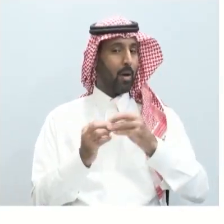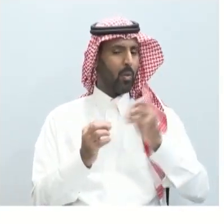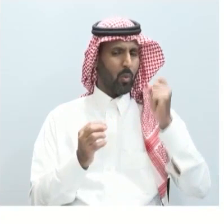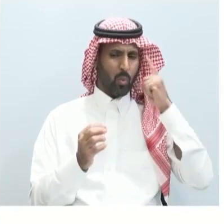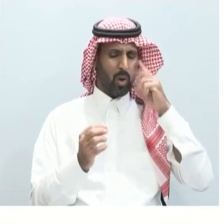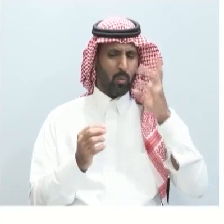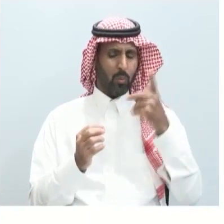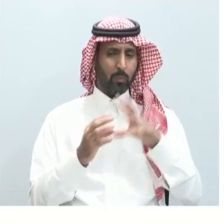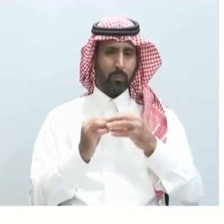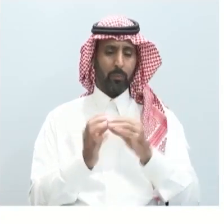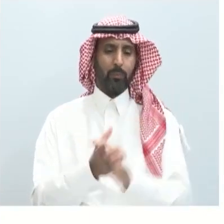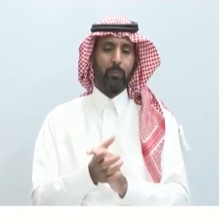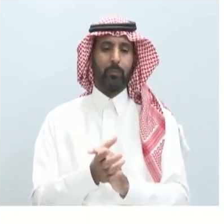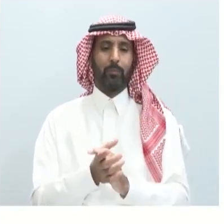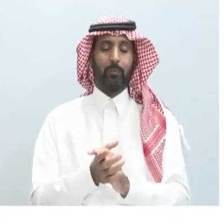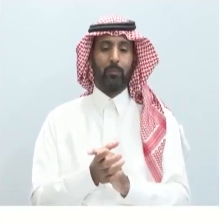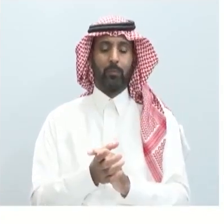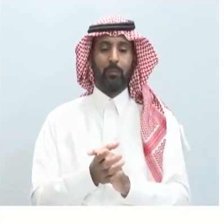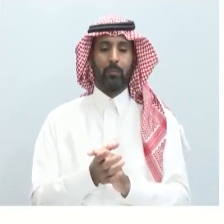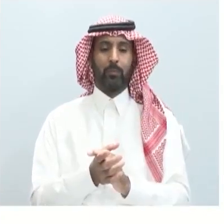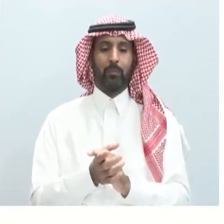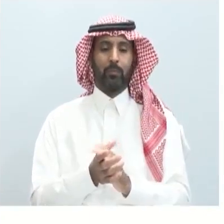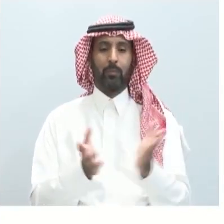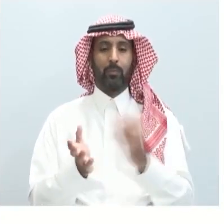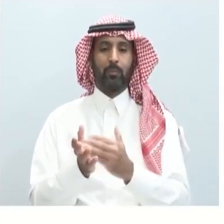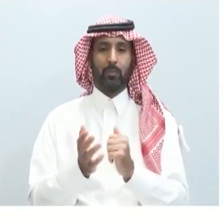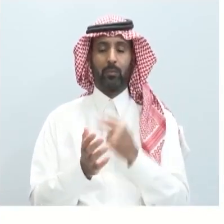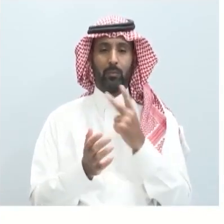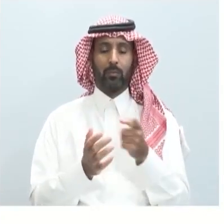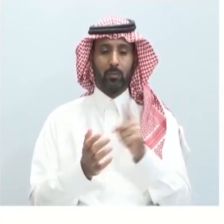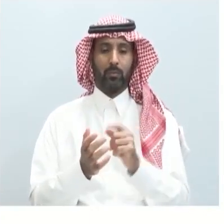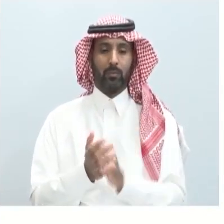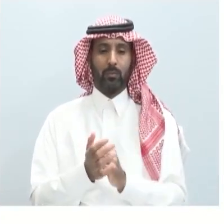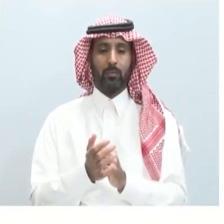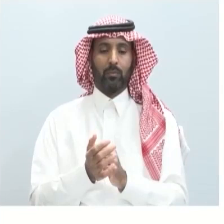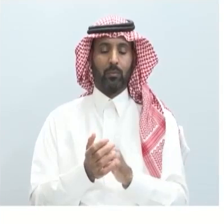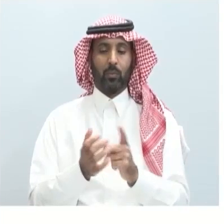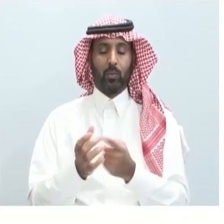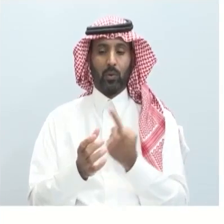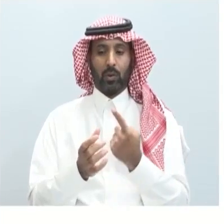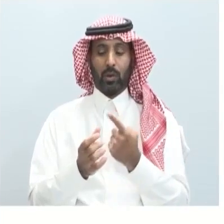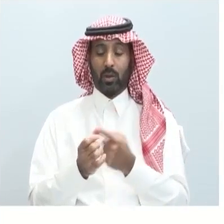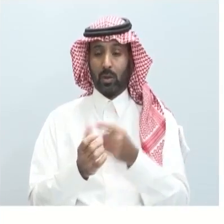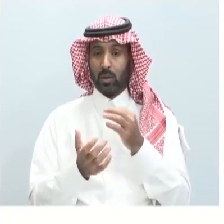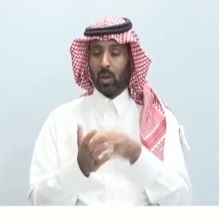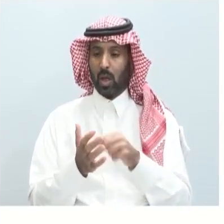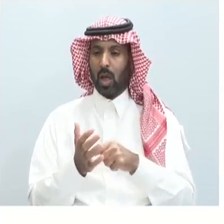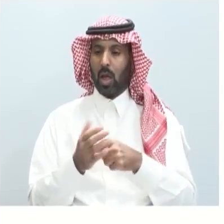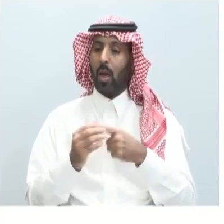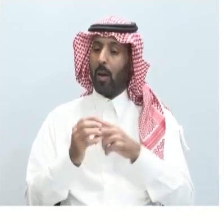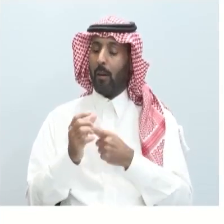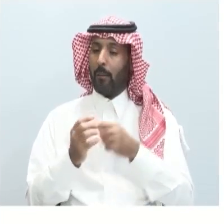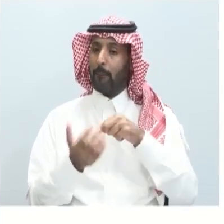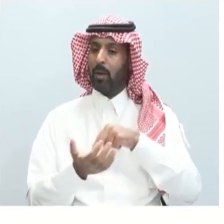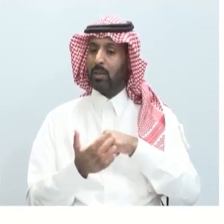What do you think the leading business hub involves? So let's see the answer here. One of the top centers of international